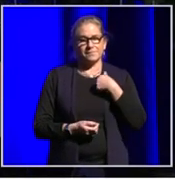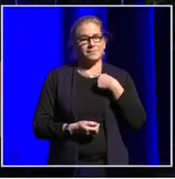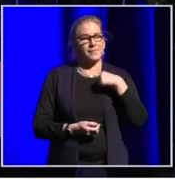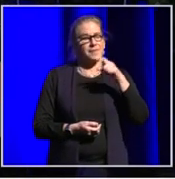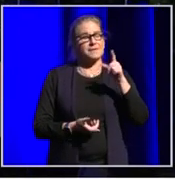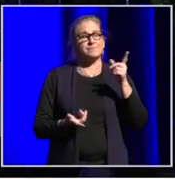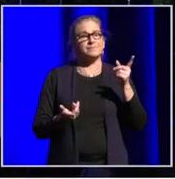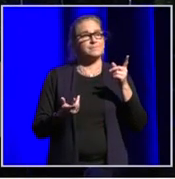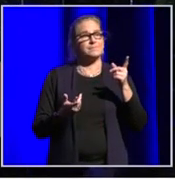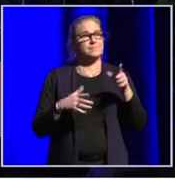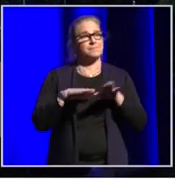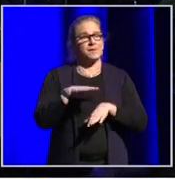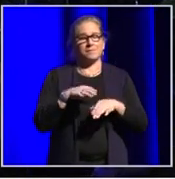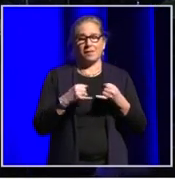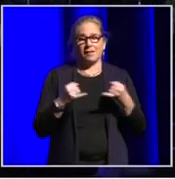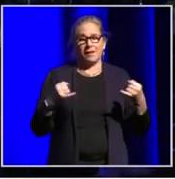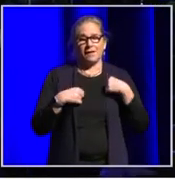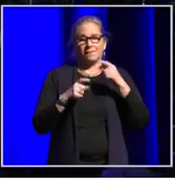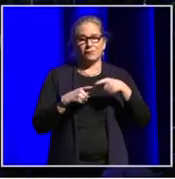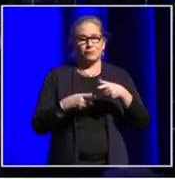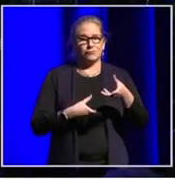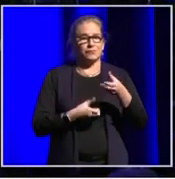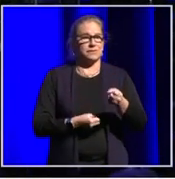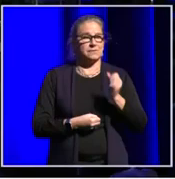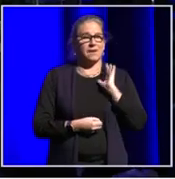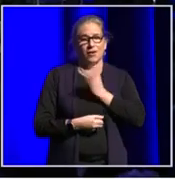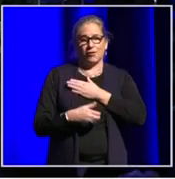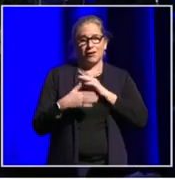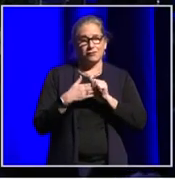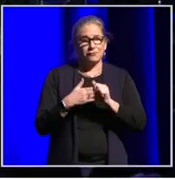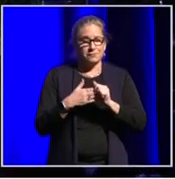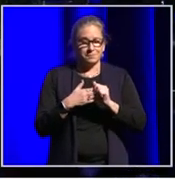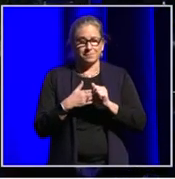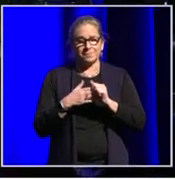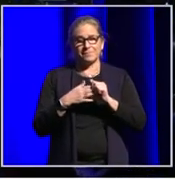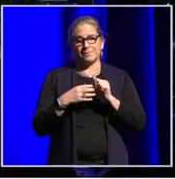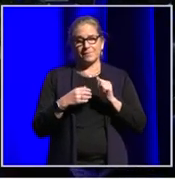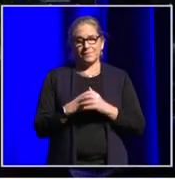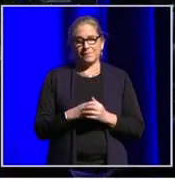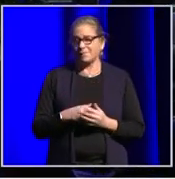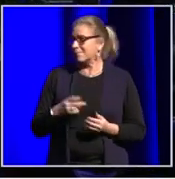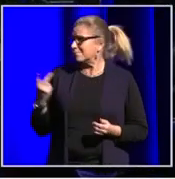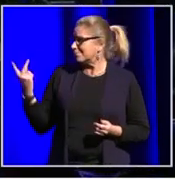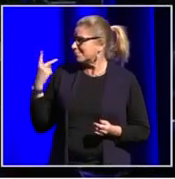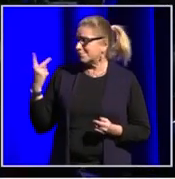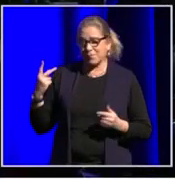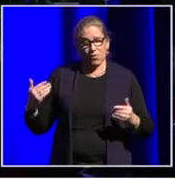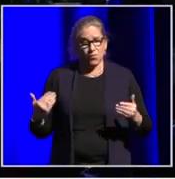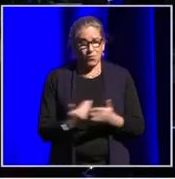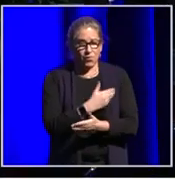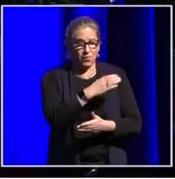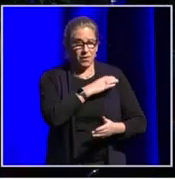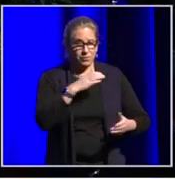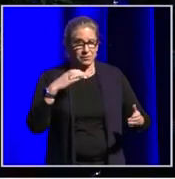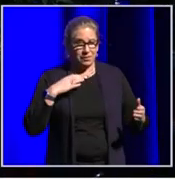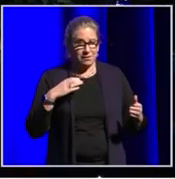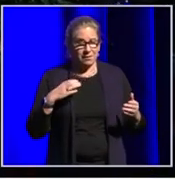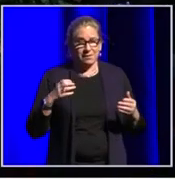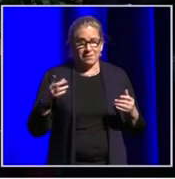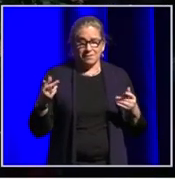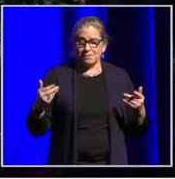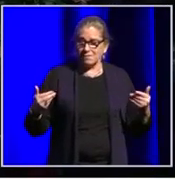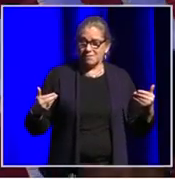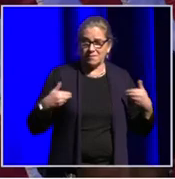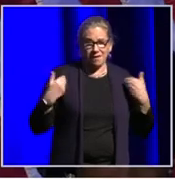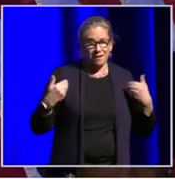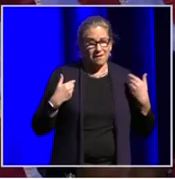talented voices. Your two new council members are a young, charismatic, gay, African-American man and